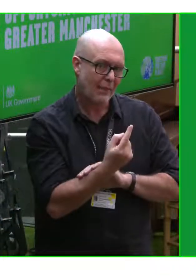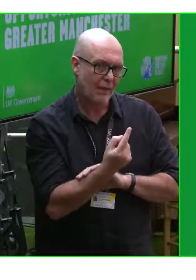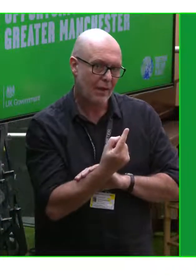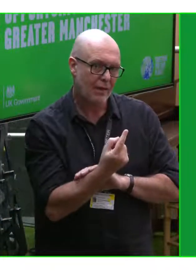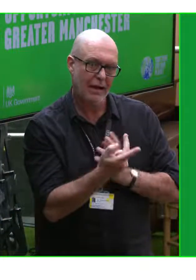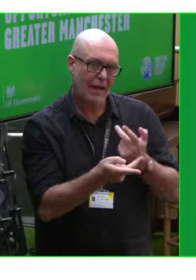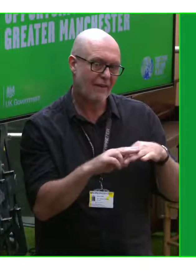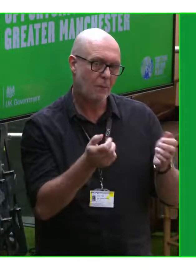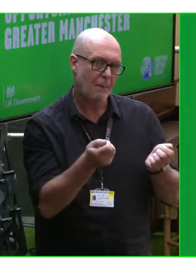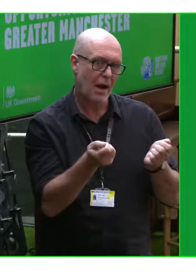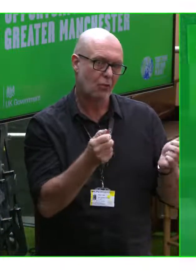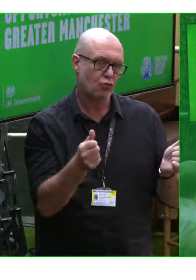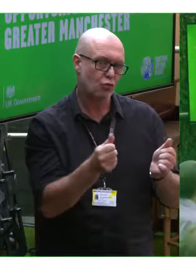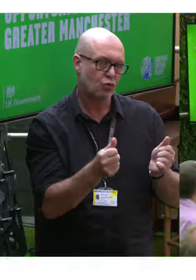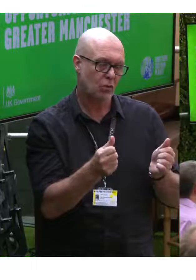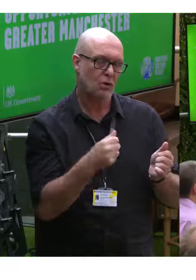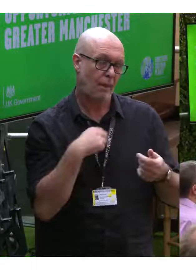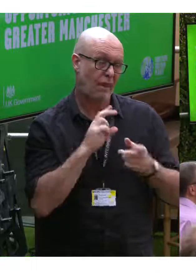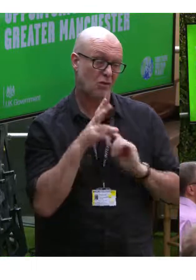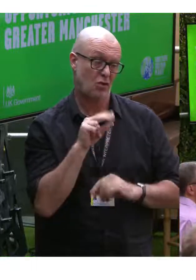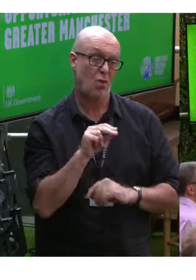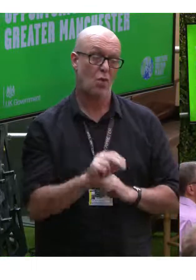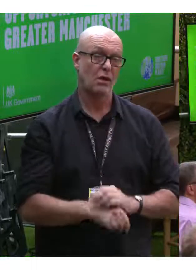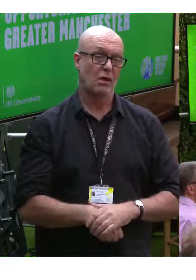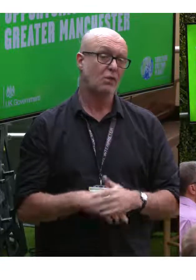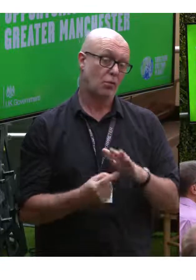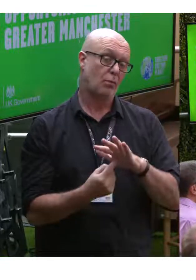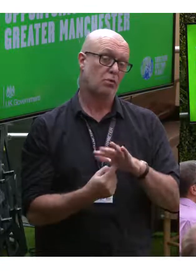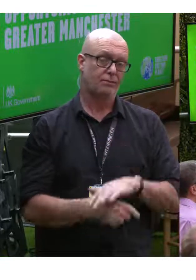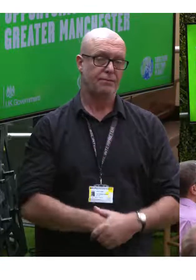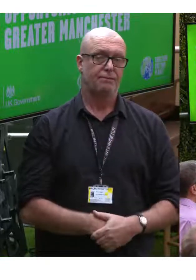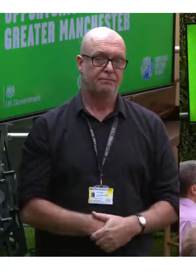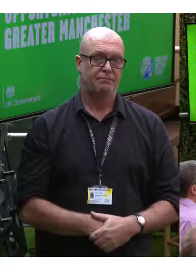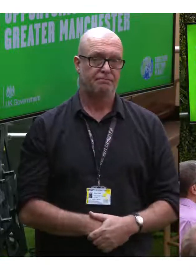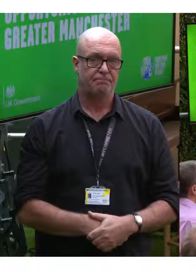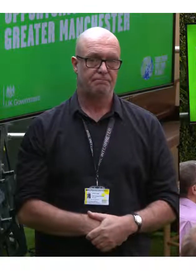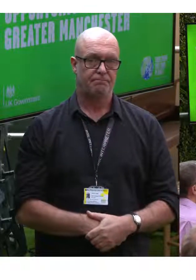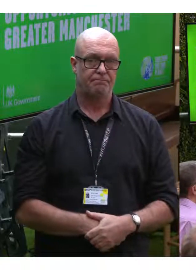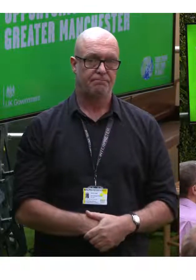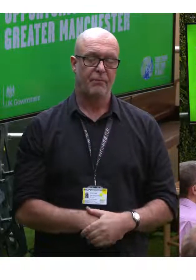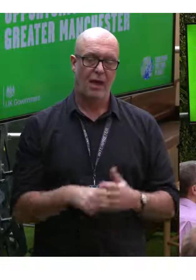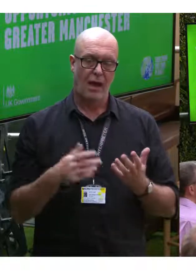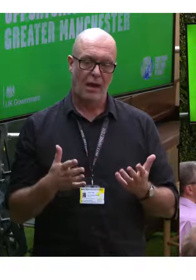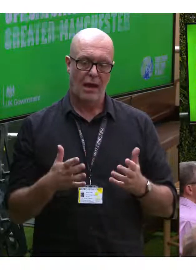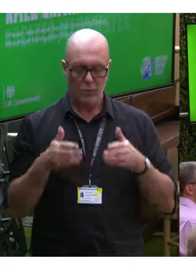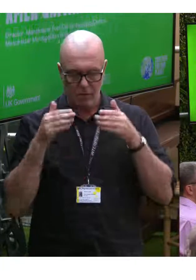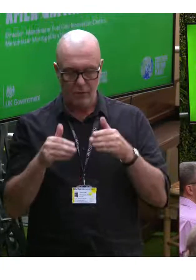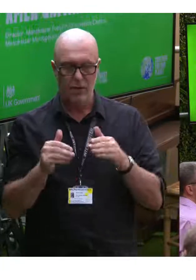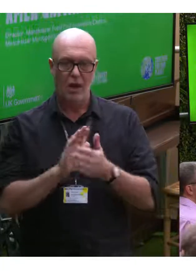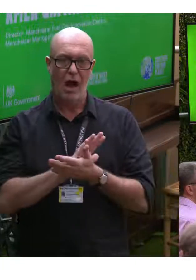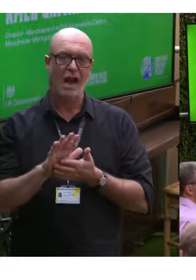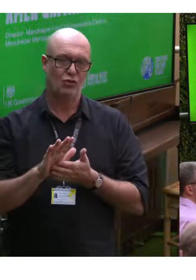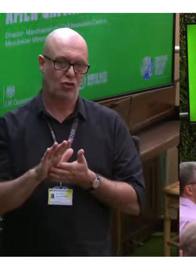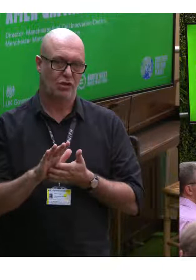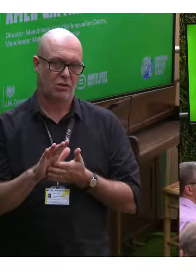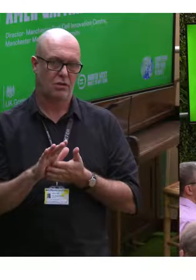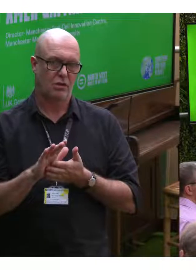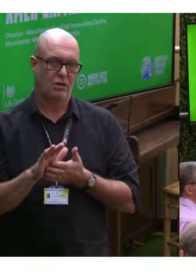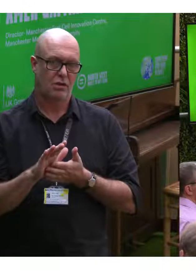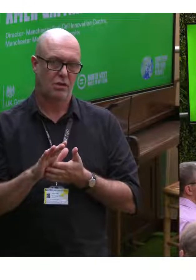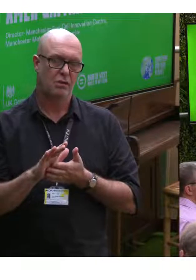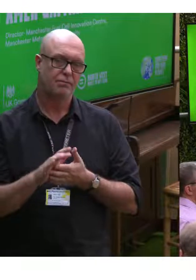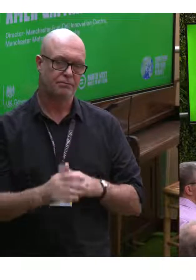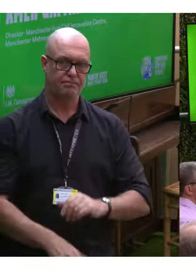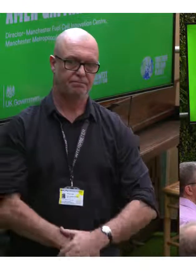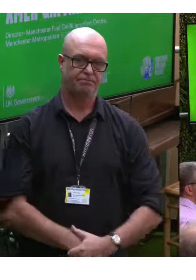No. So I think that was an important point that you're making there, Kate. Brilliant. We're going to return now to hydrogen for a moment and hear from Emma Gaffer,